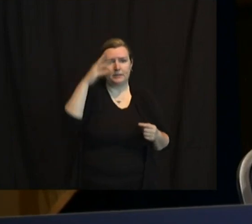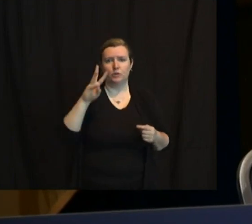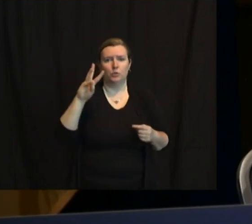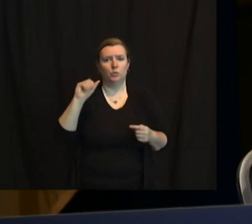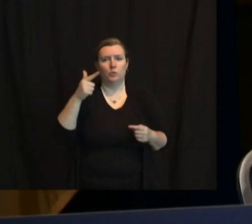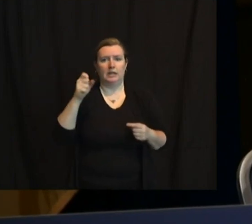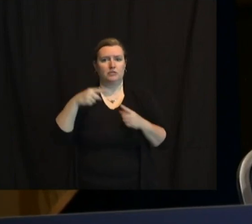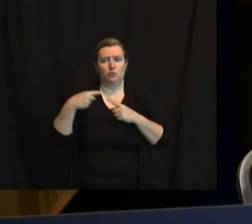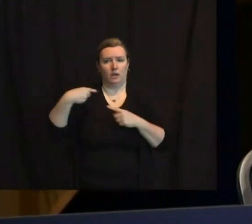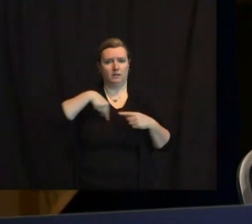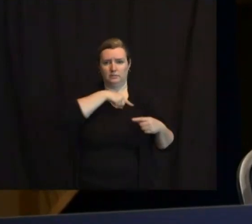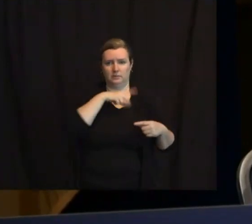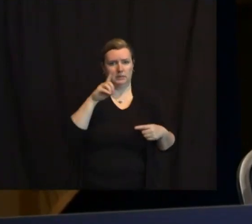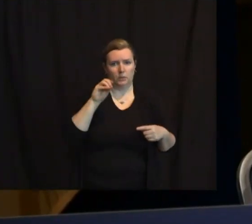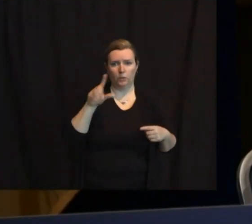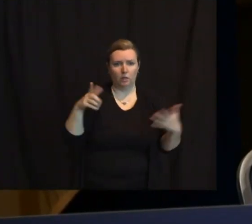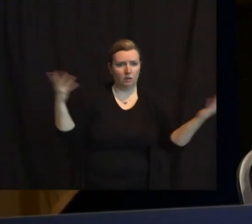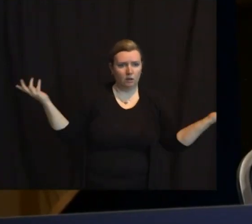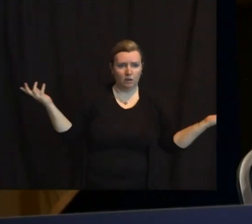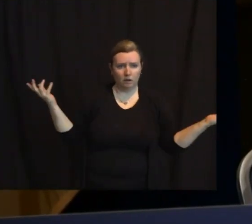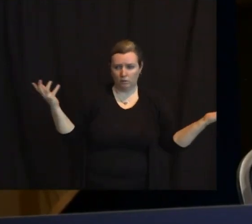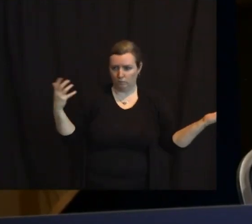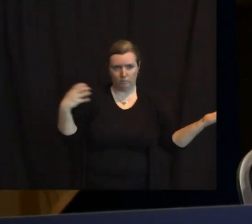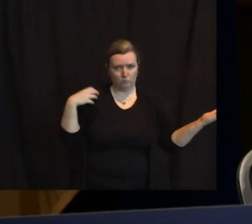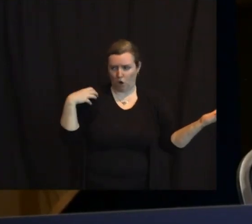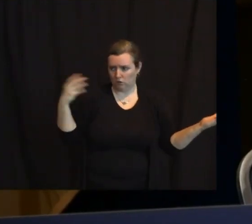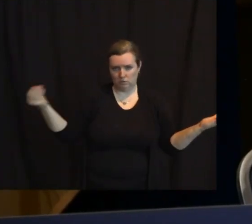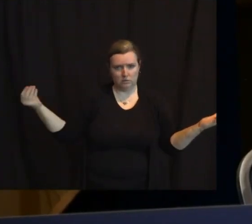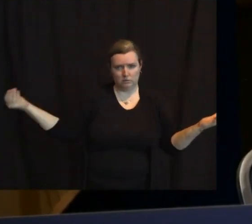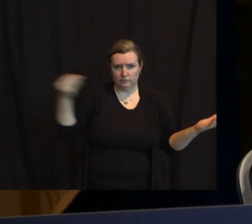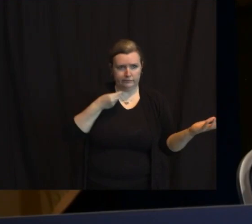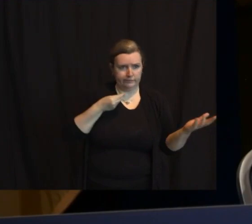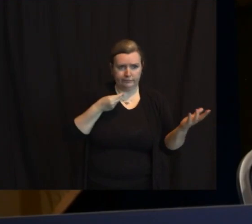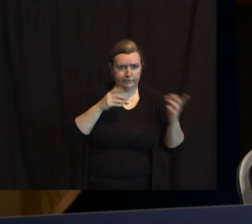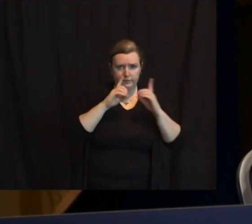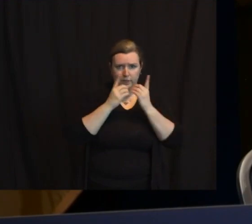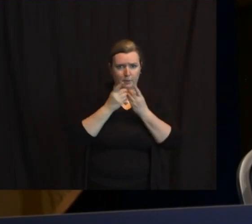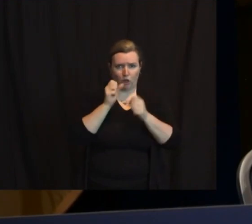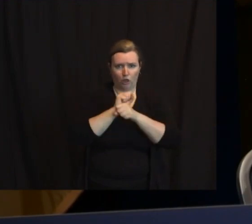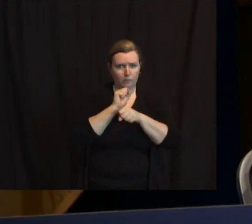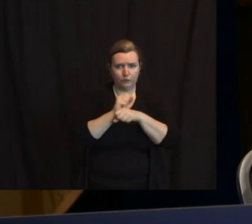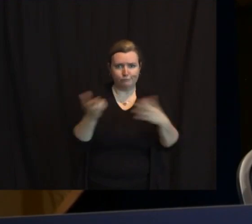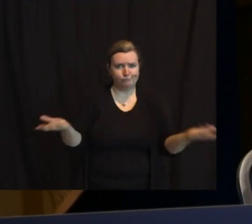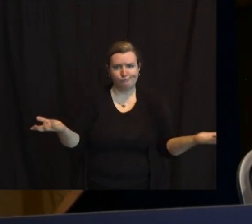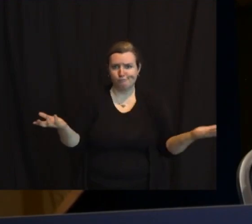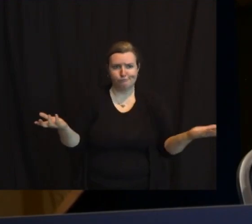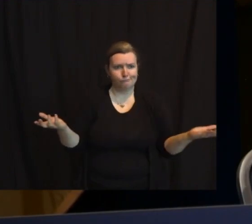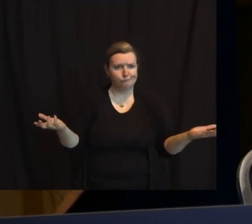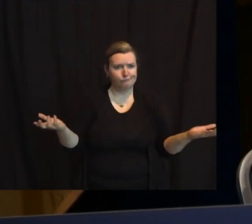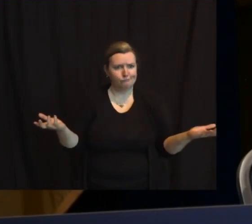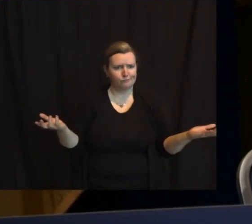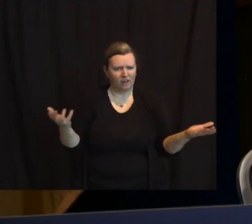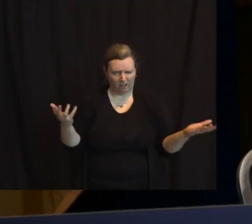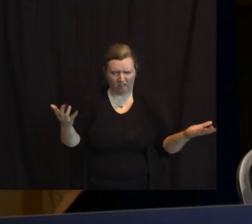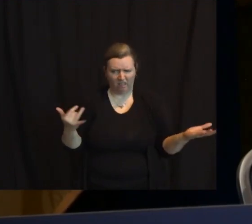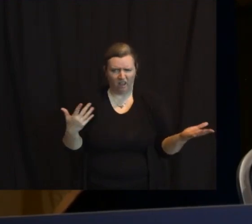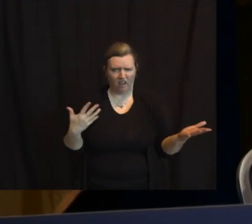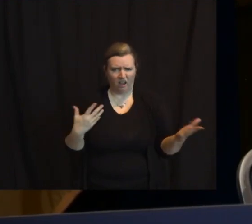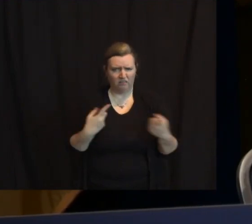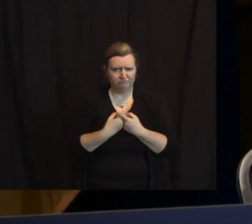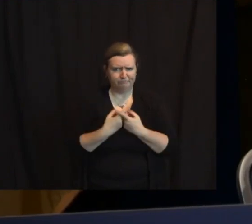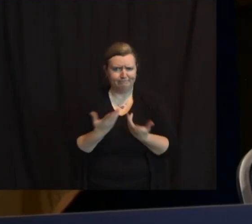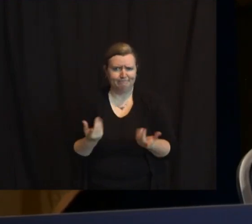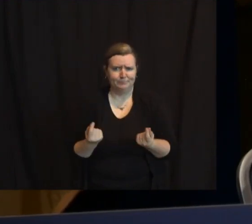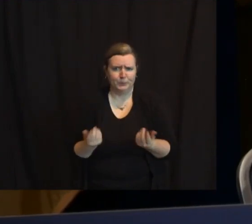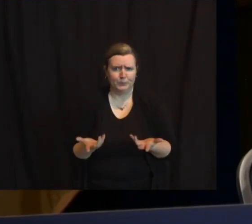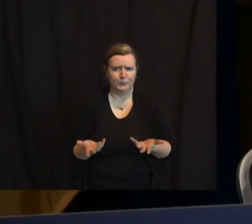the employee thinks that they are, which is very troublesome on a lot of fronts. But again, I just can't say enough that in each of the individual situations, whether it be